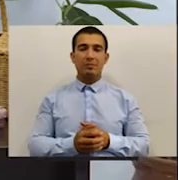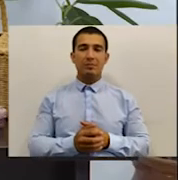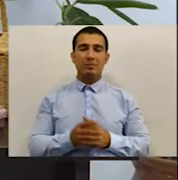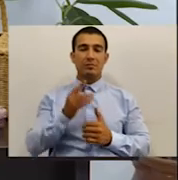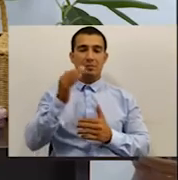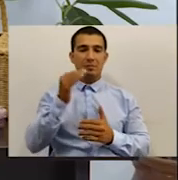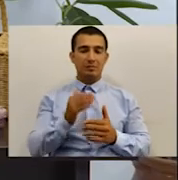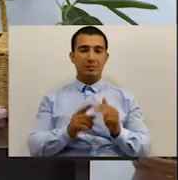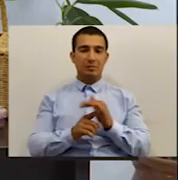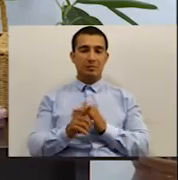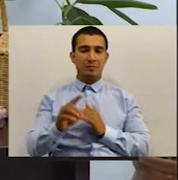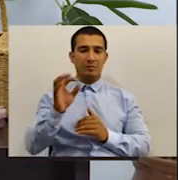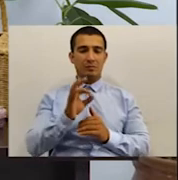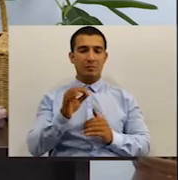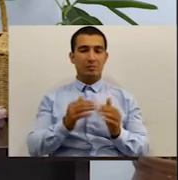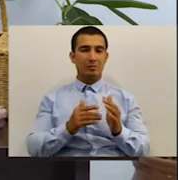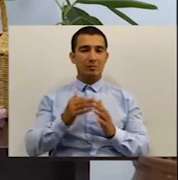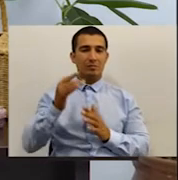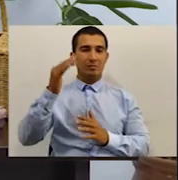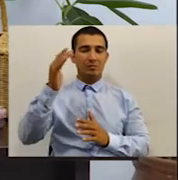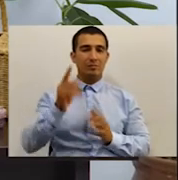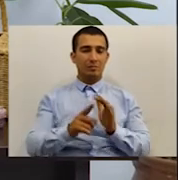Tagidan boshlaymiz. Mana mamin tagidan.